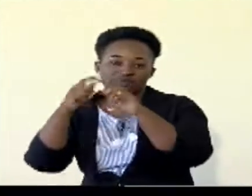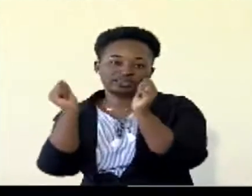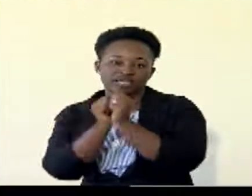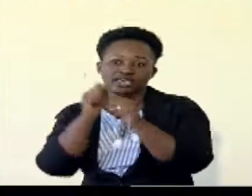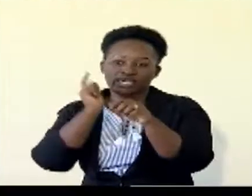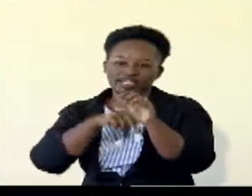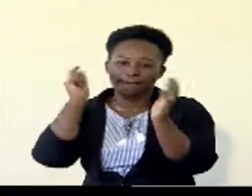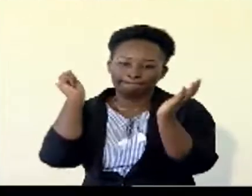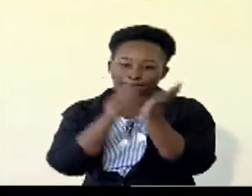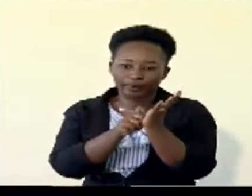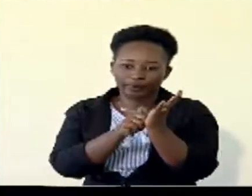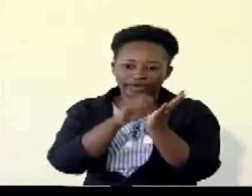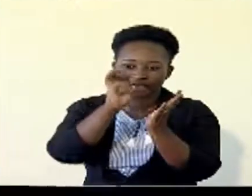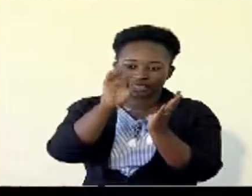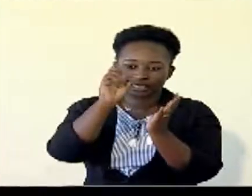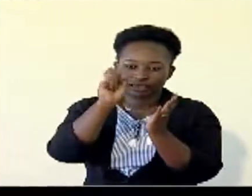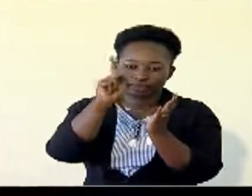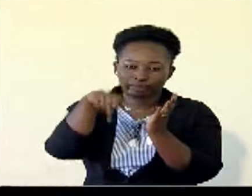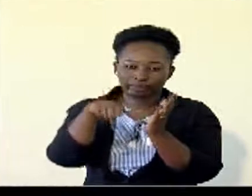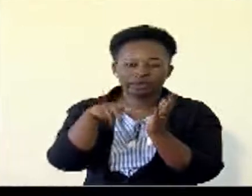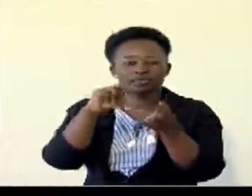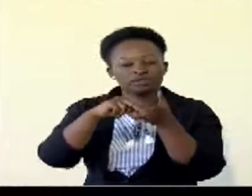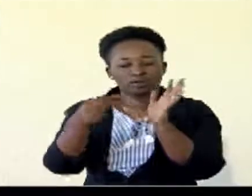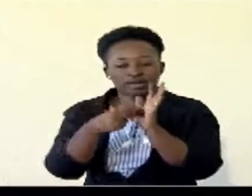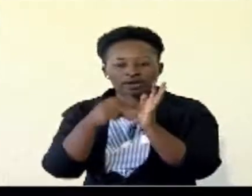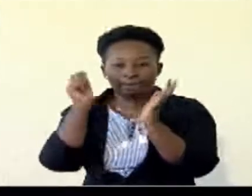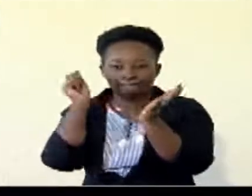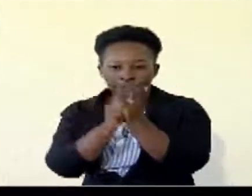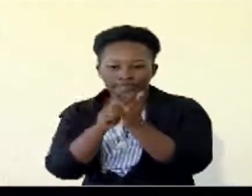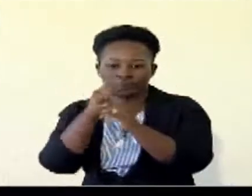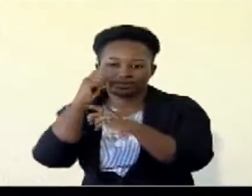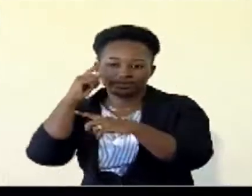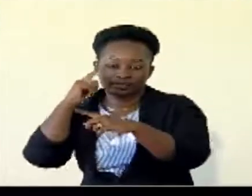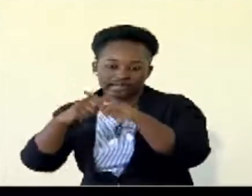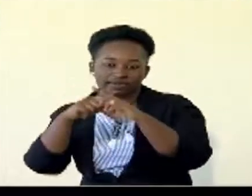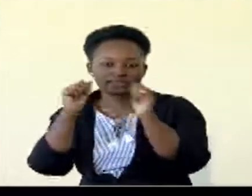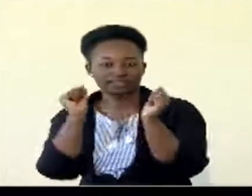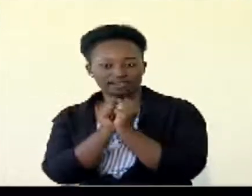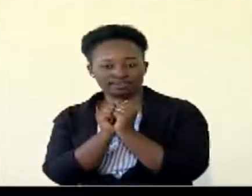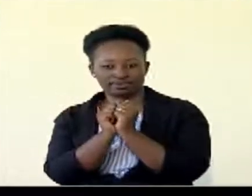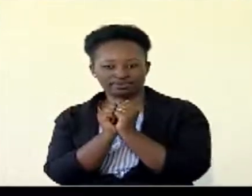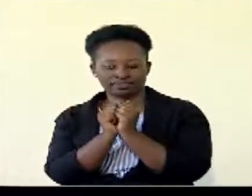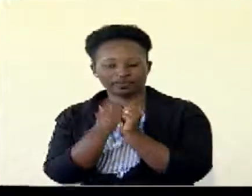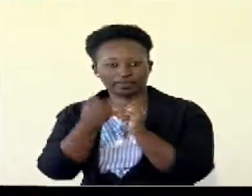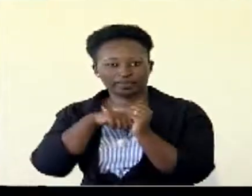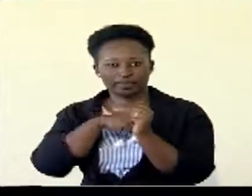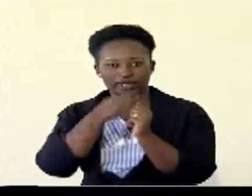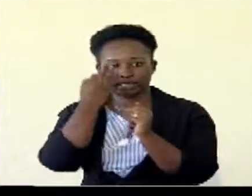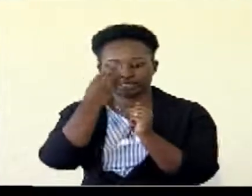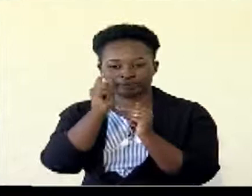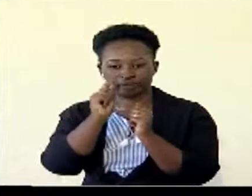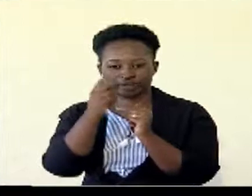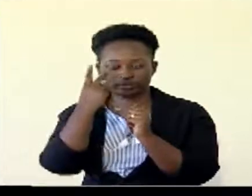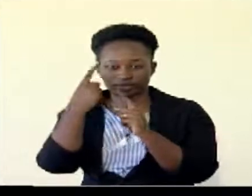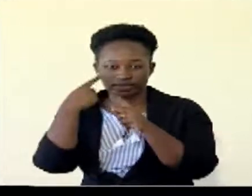exponent, it means you have already pressed times 10. So we have pressed 3.2. Times 10 to power negative